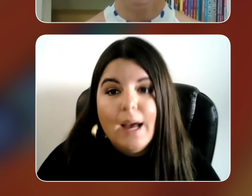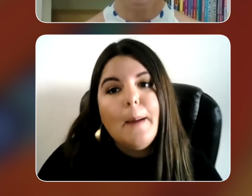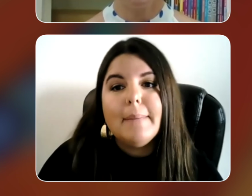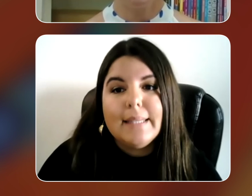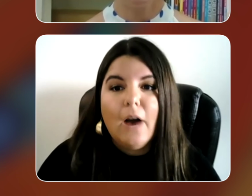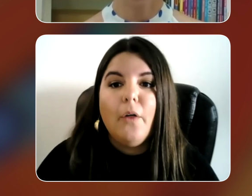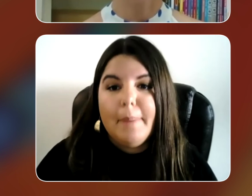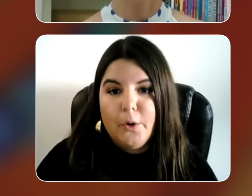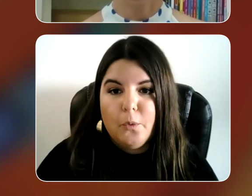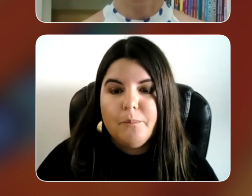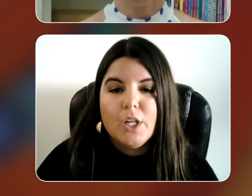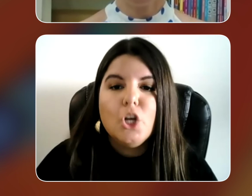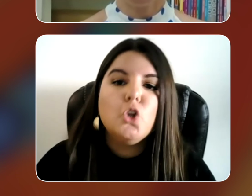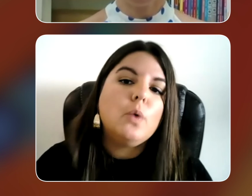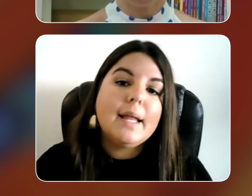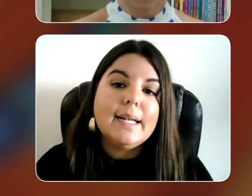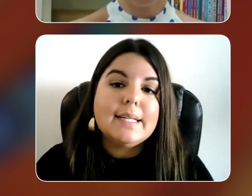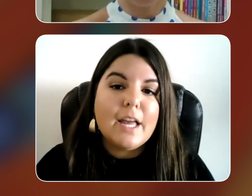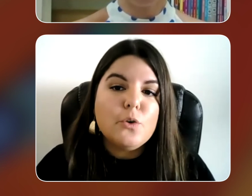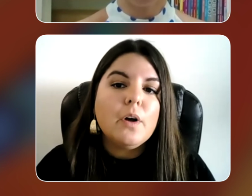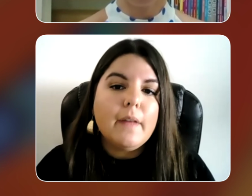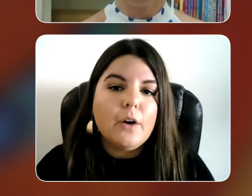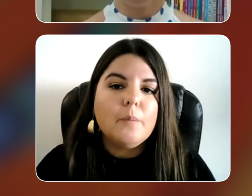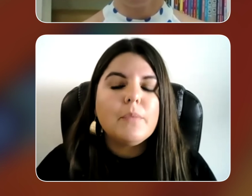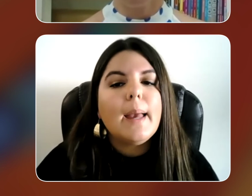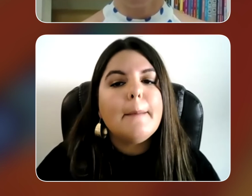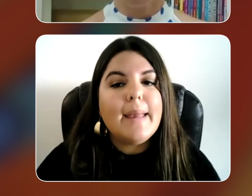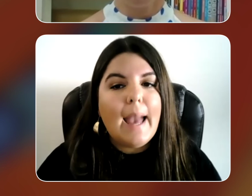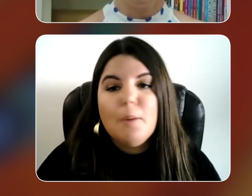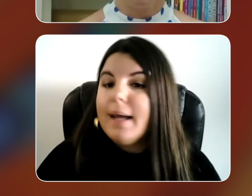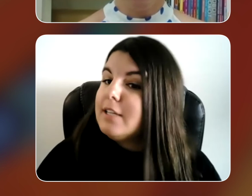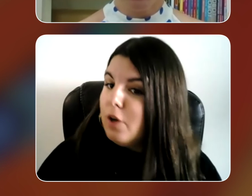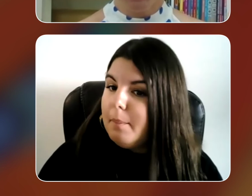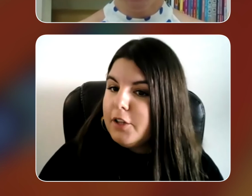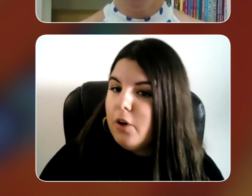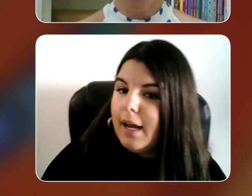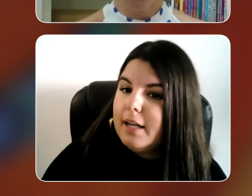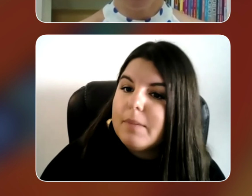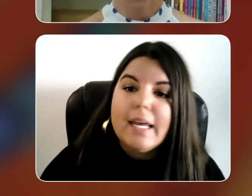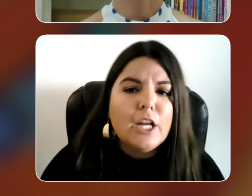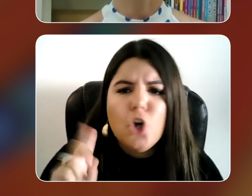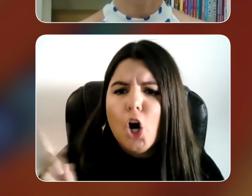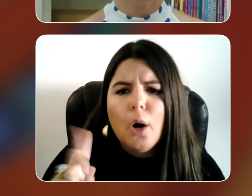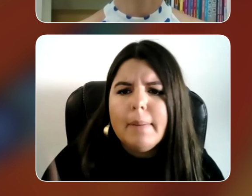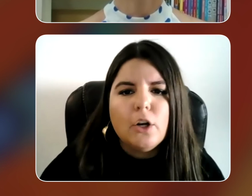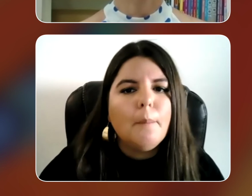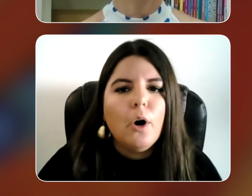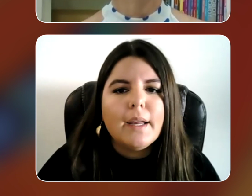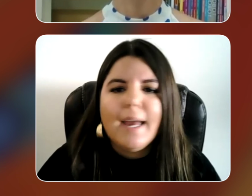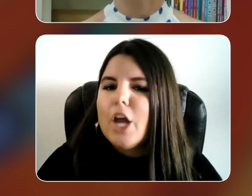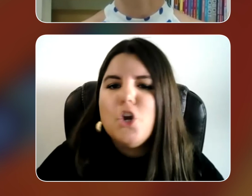el que mi abuelita me trajo de Perú. Durante el desayuno digo, me llamo Marisol McDonald y no